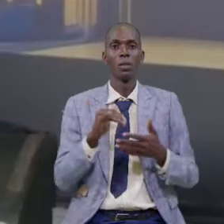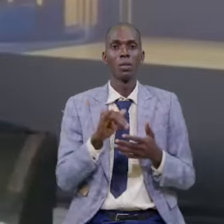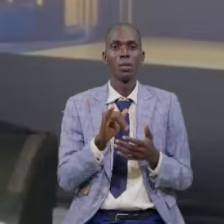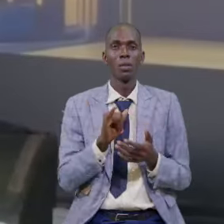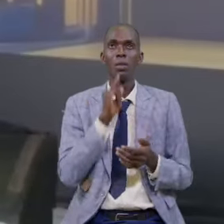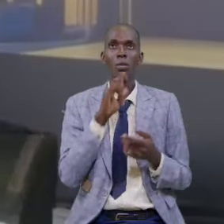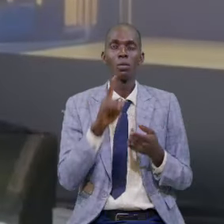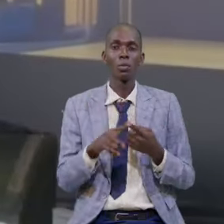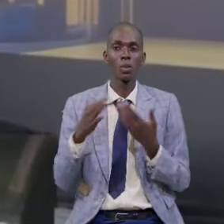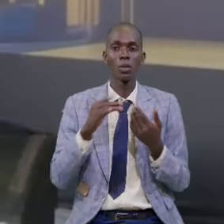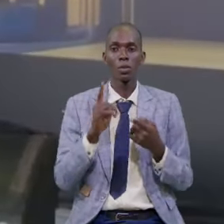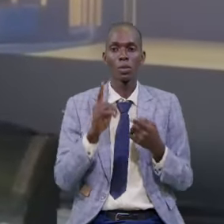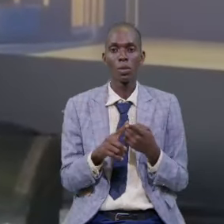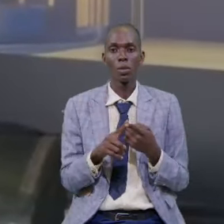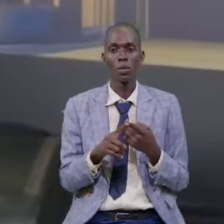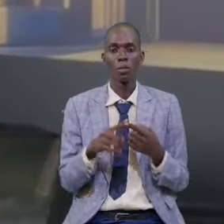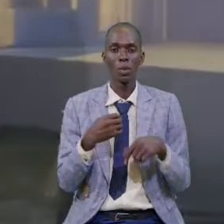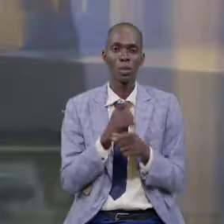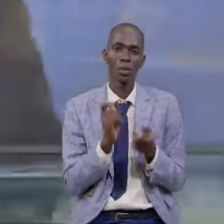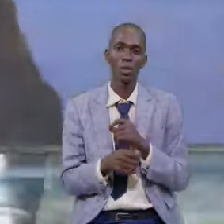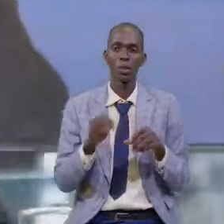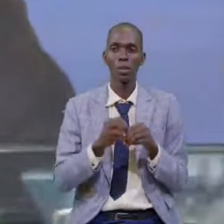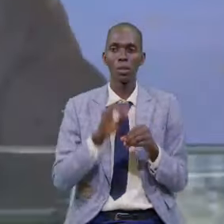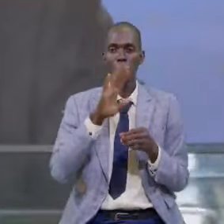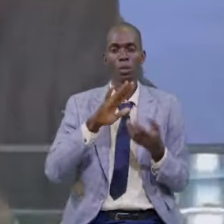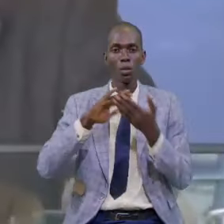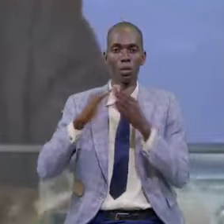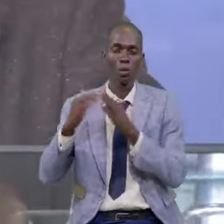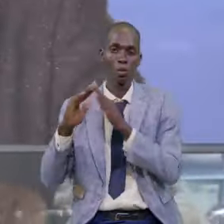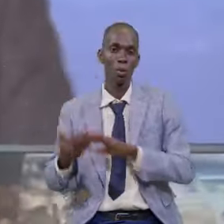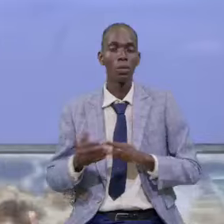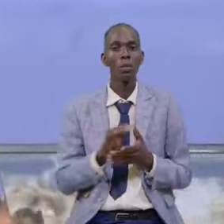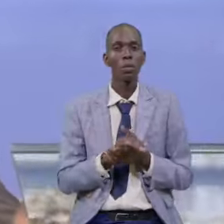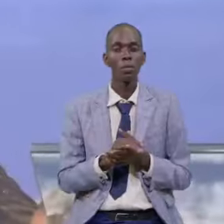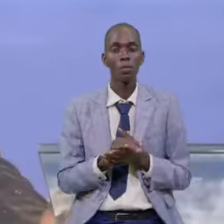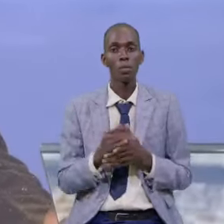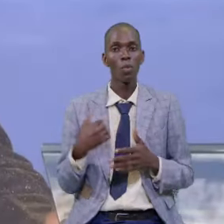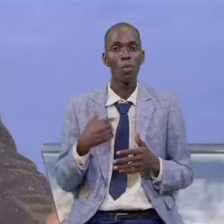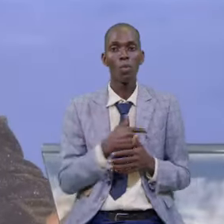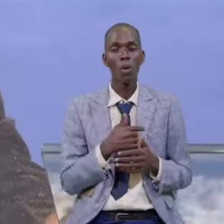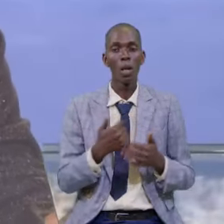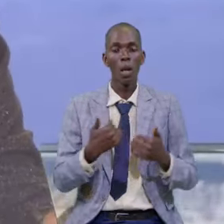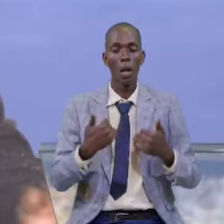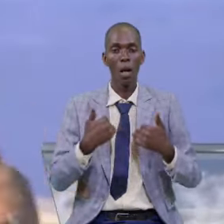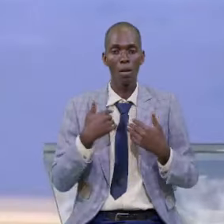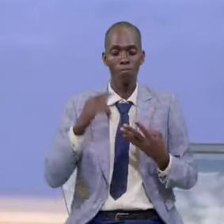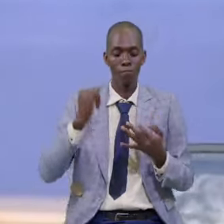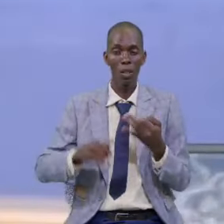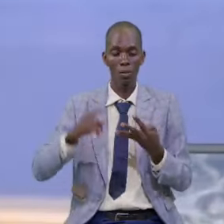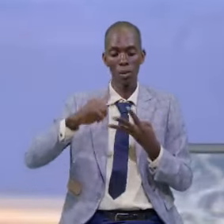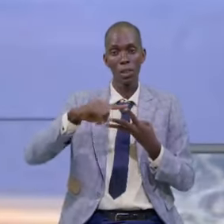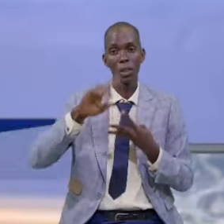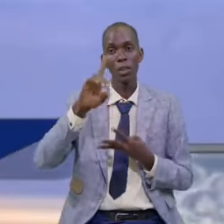change in your community. Now we have David, and David was